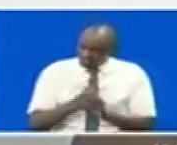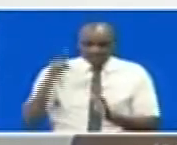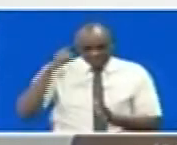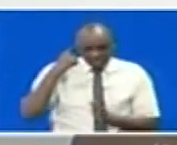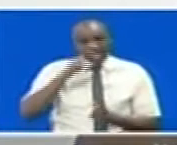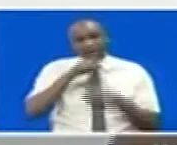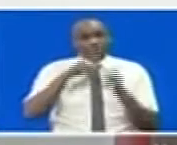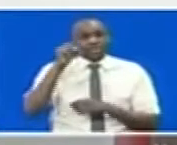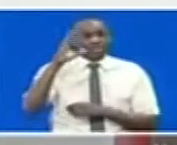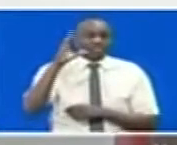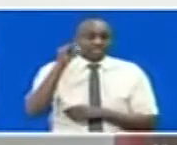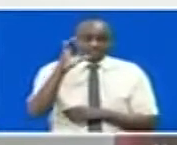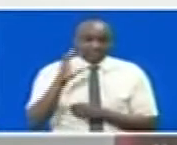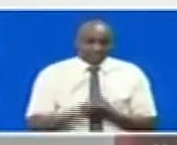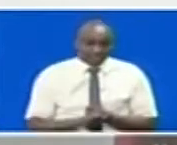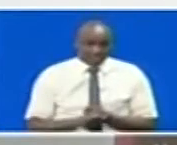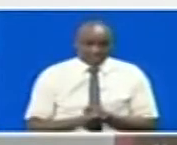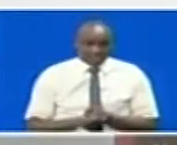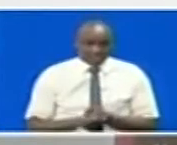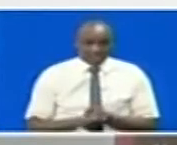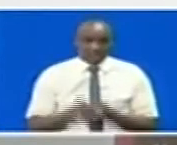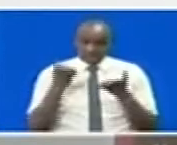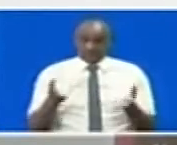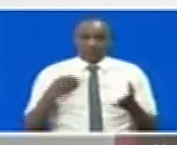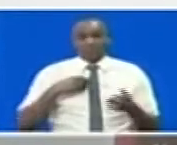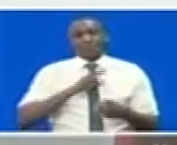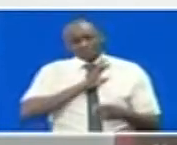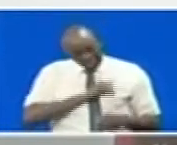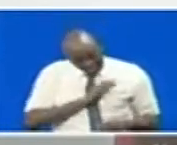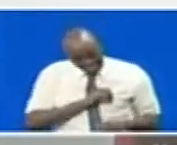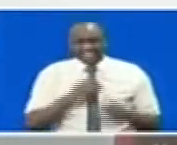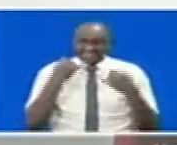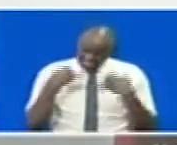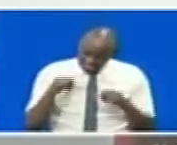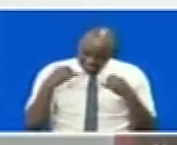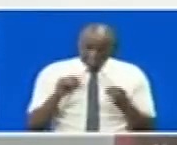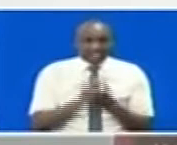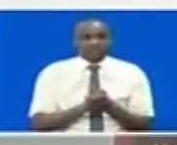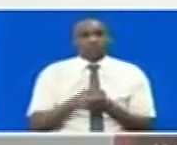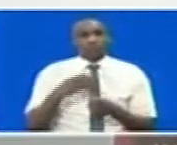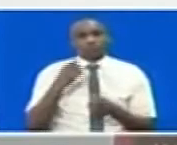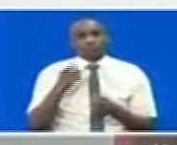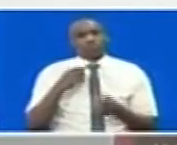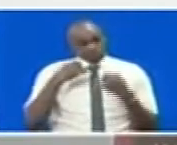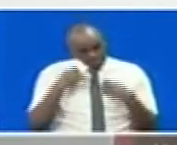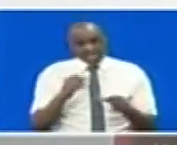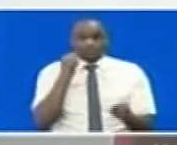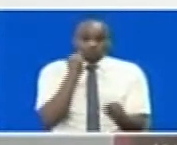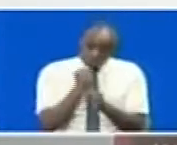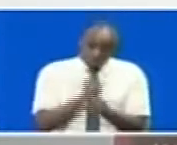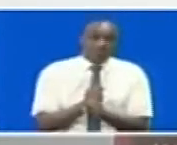that. Okay. I have valiantly tried to do what has to be